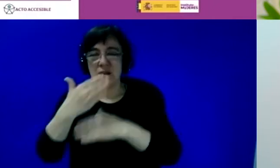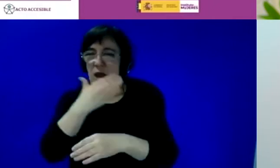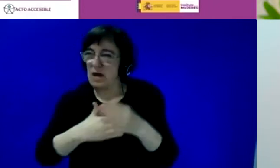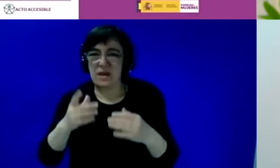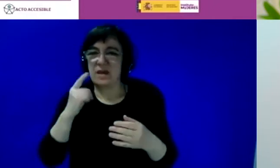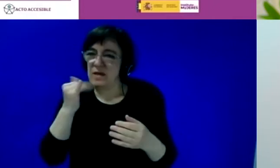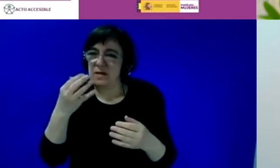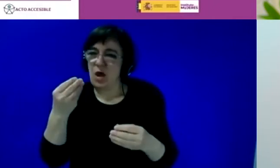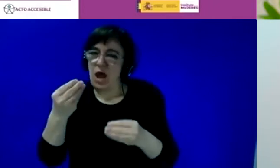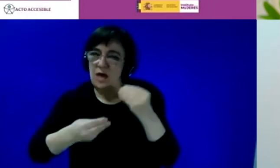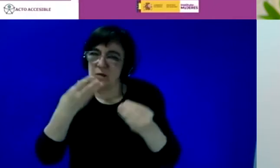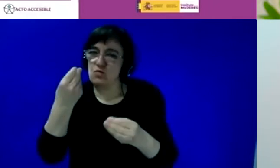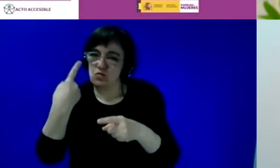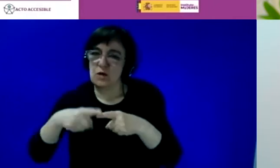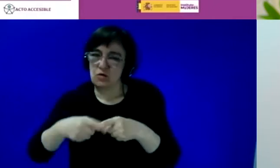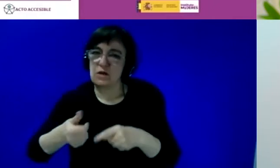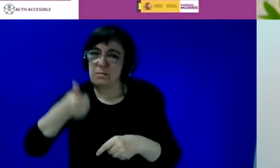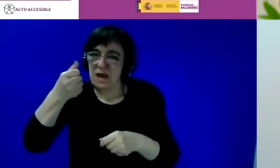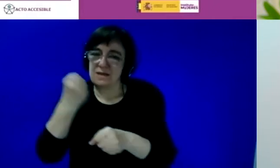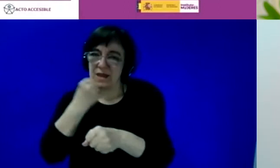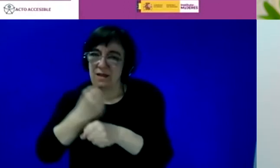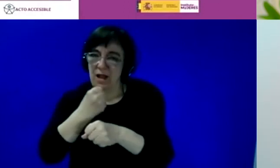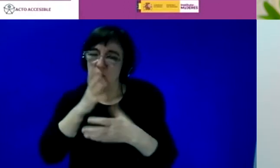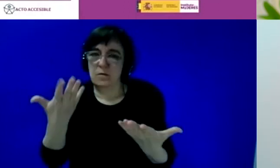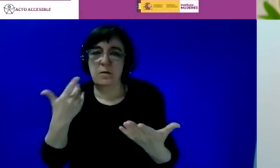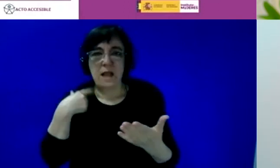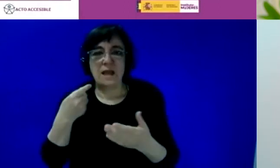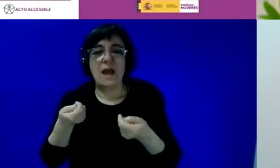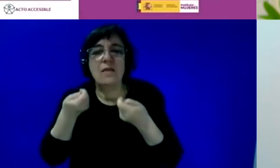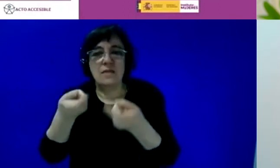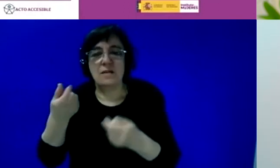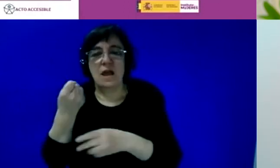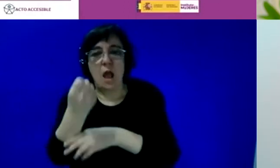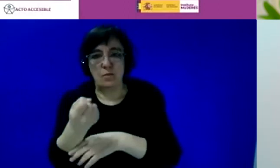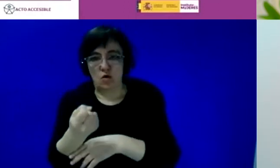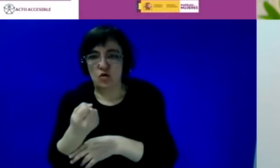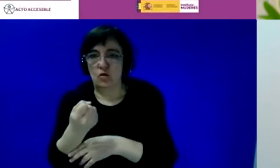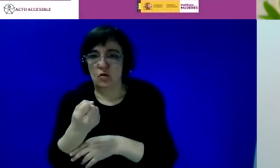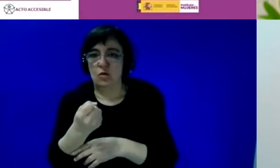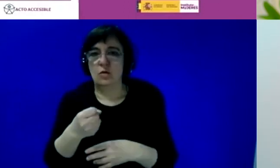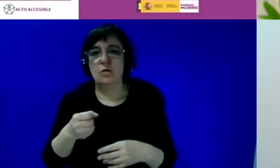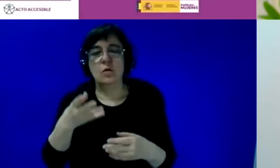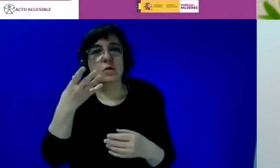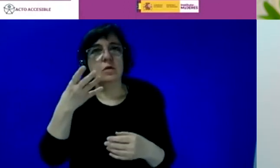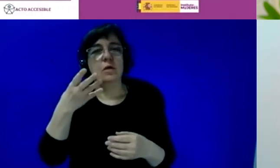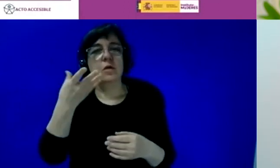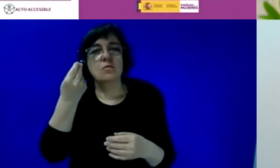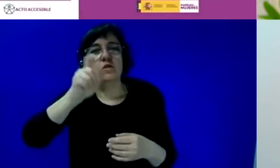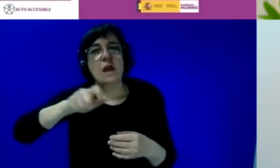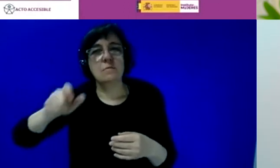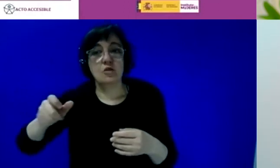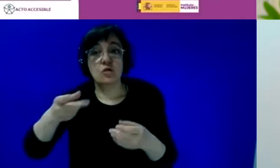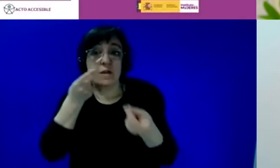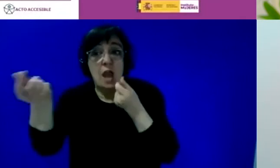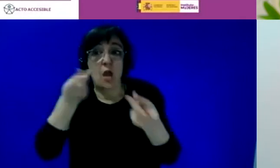get the support going through, because many of the persons that already fled, at least for a